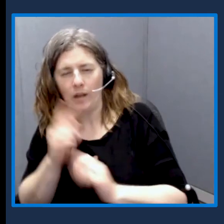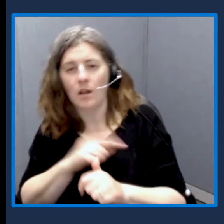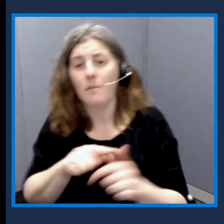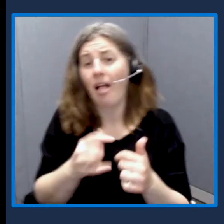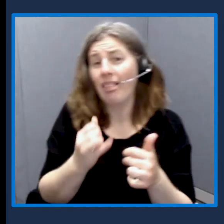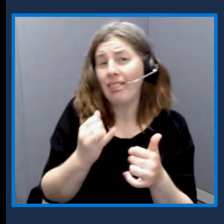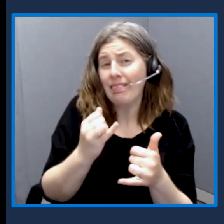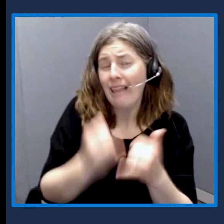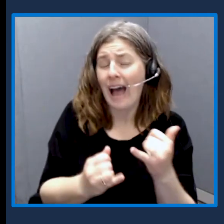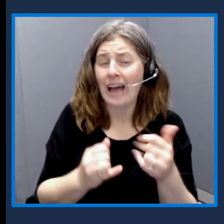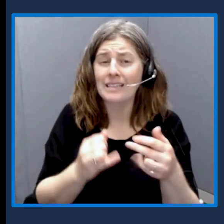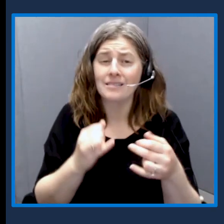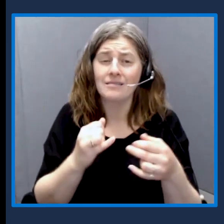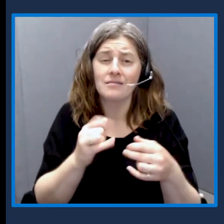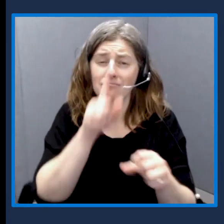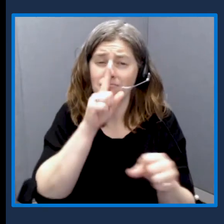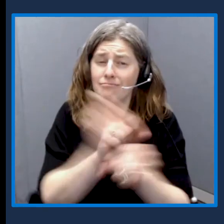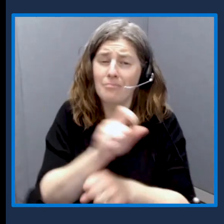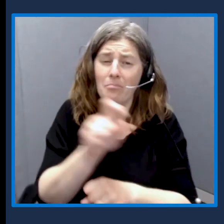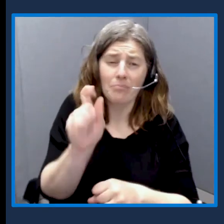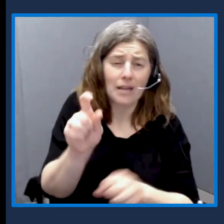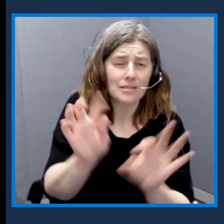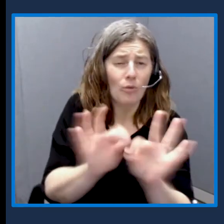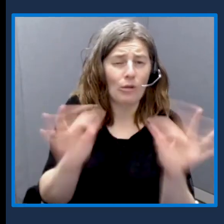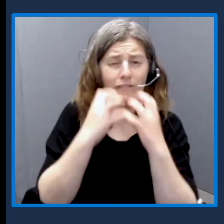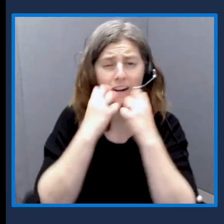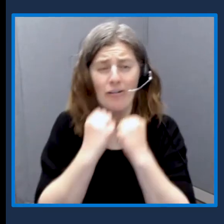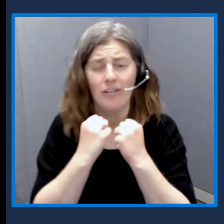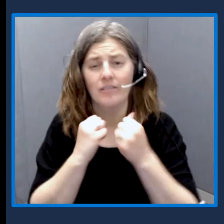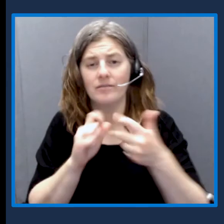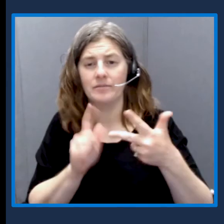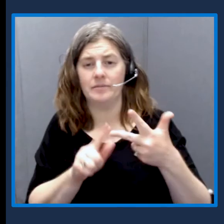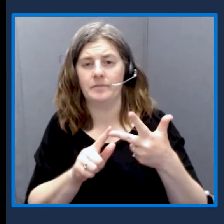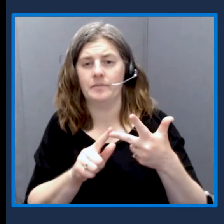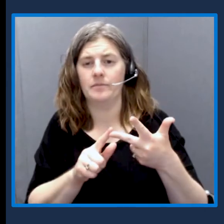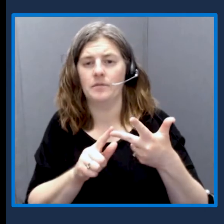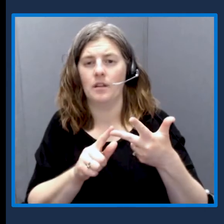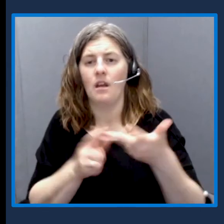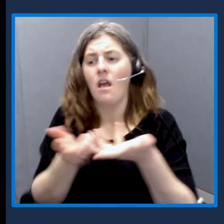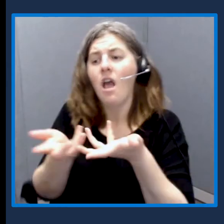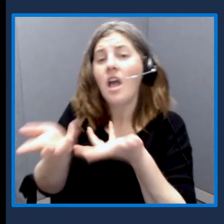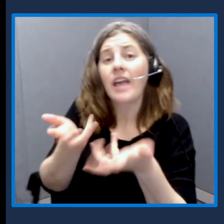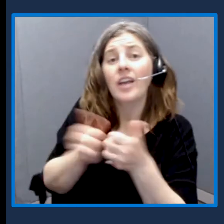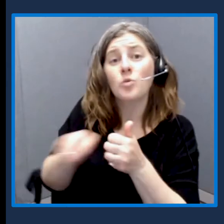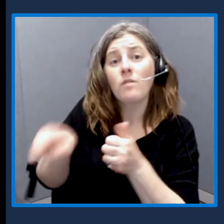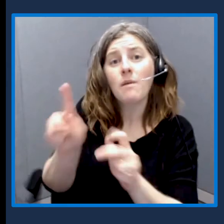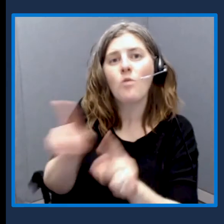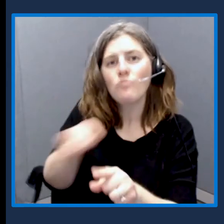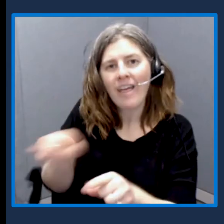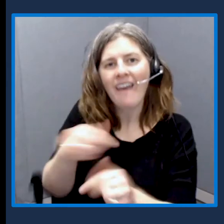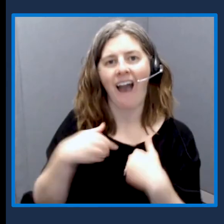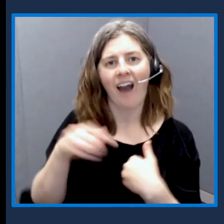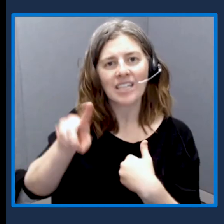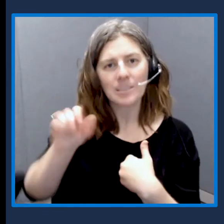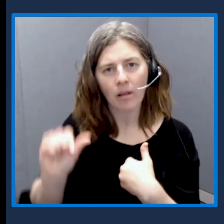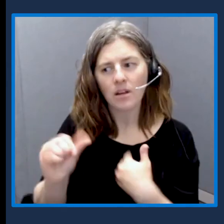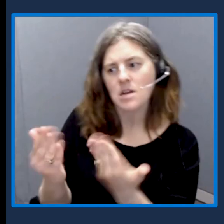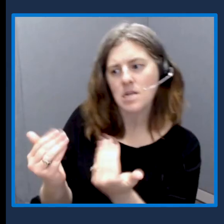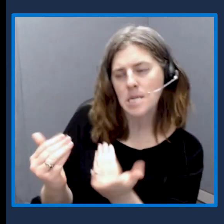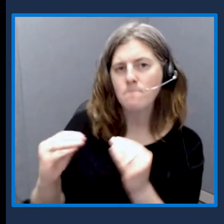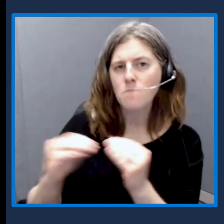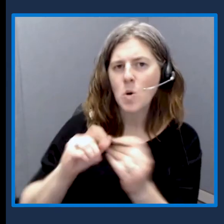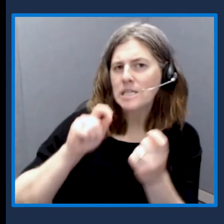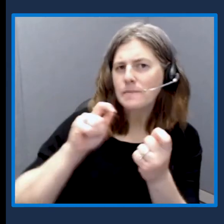but absolutely not least, engage with people with disabilities to get more